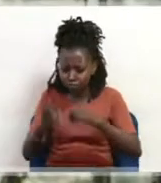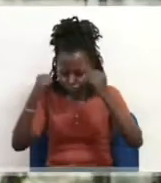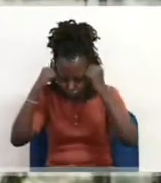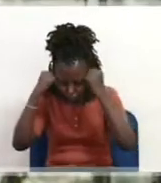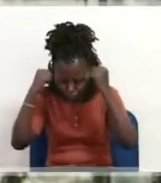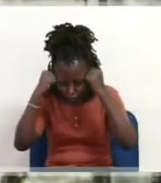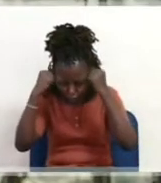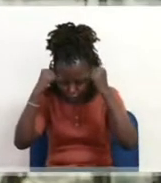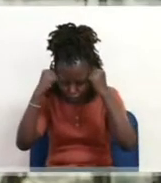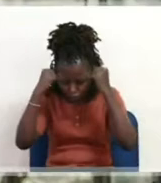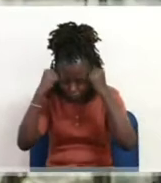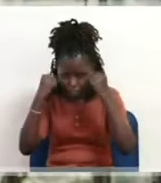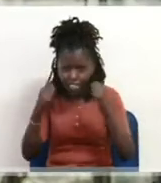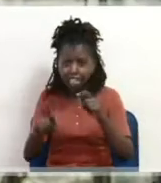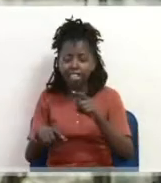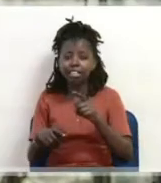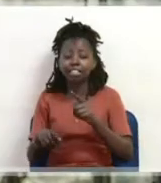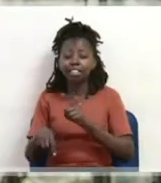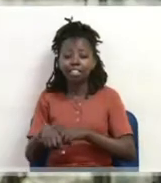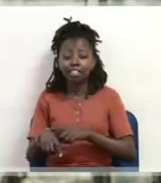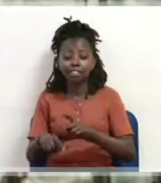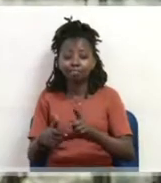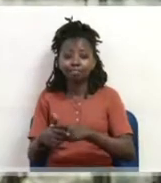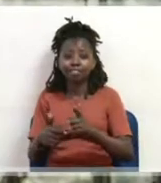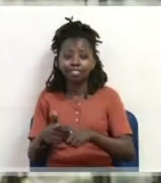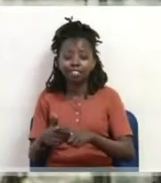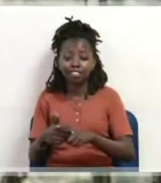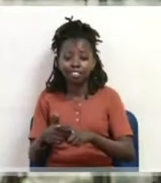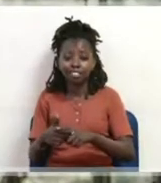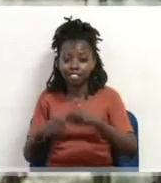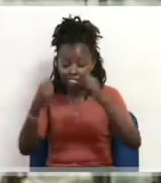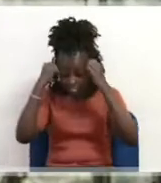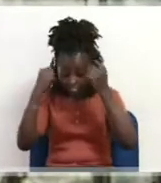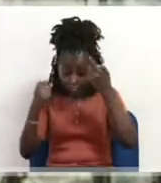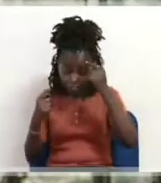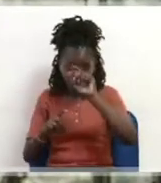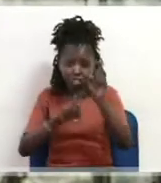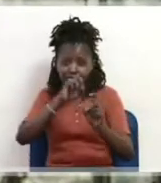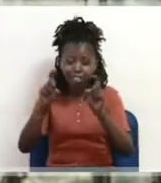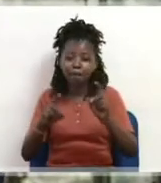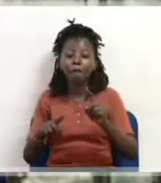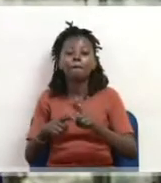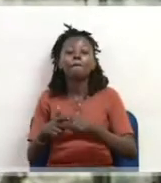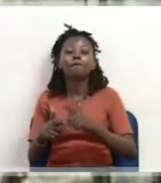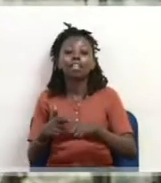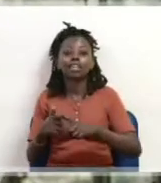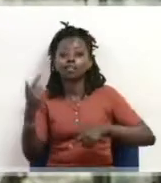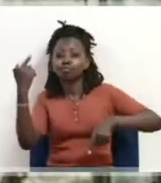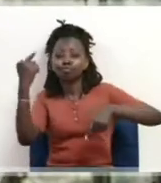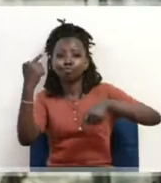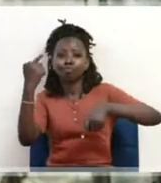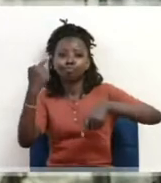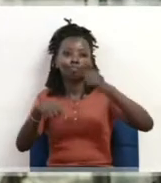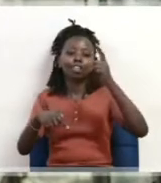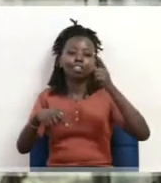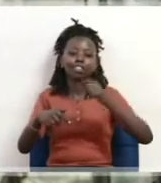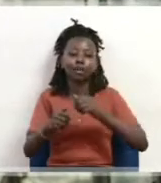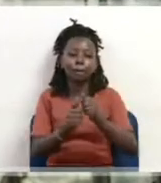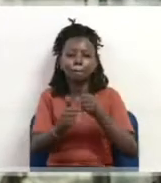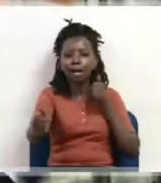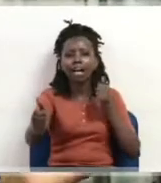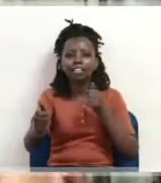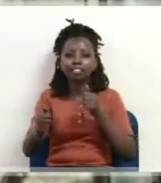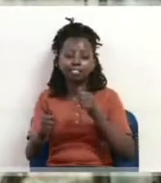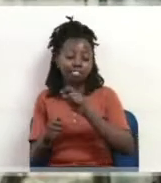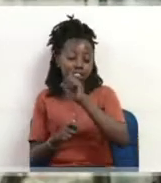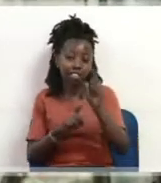came into the exam and you passed like somebody had leaked the exam for you. Oh, my goodness. Or when you went to a